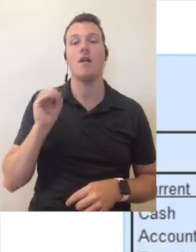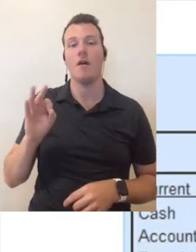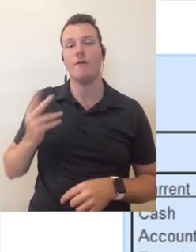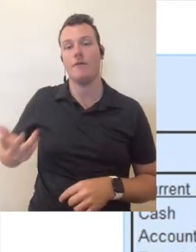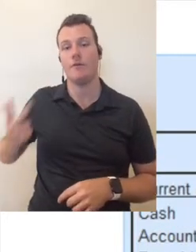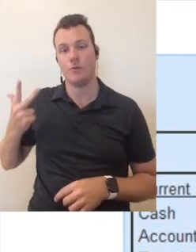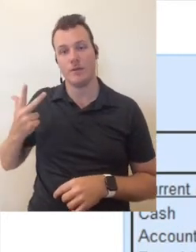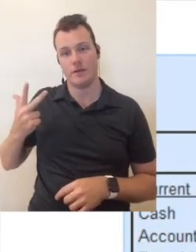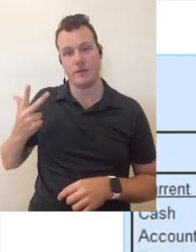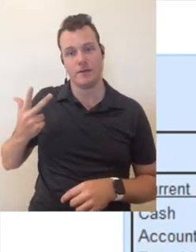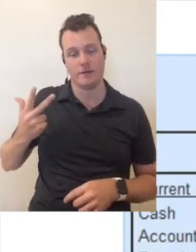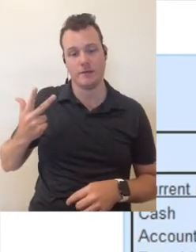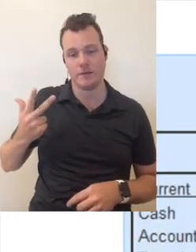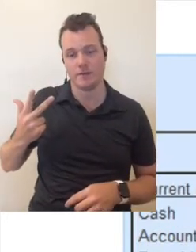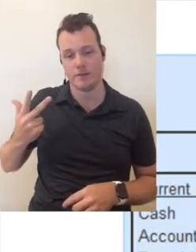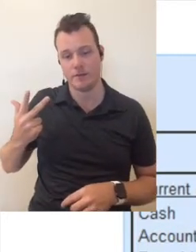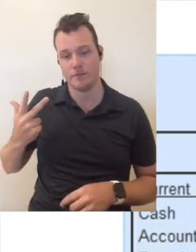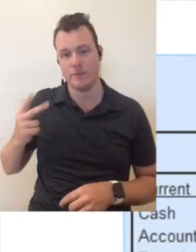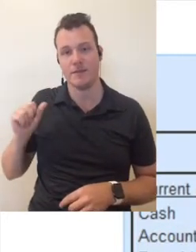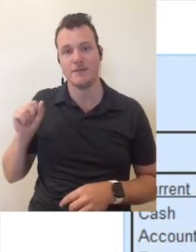three